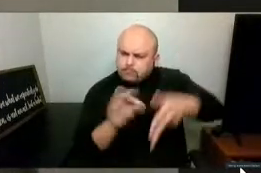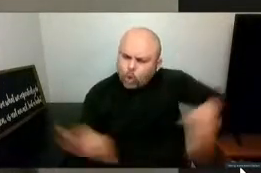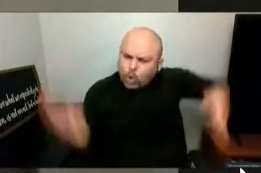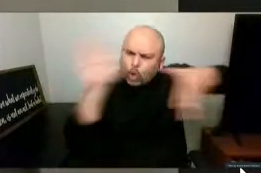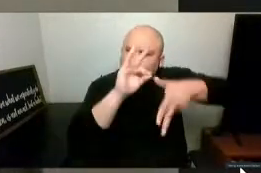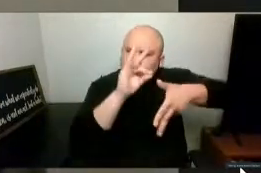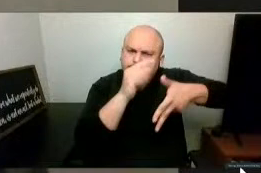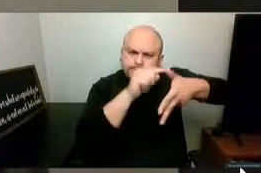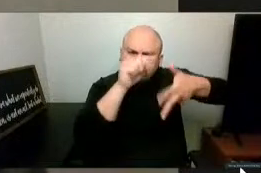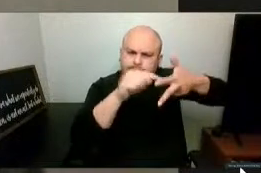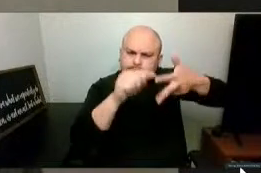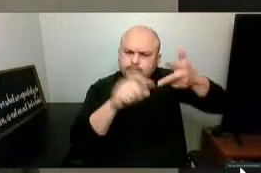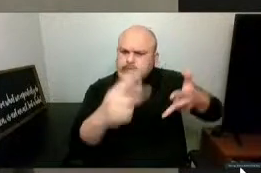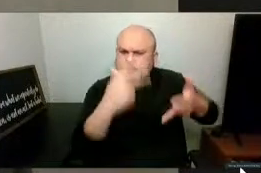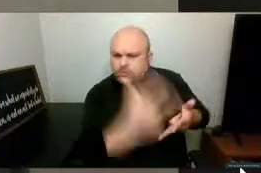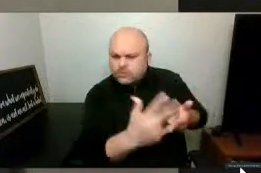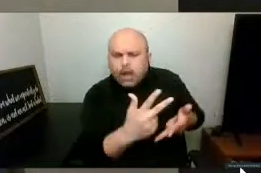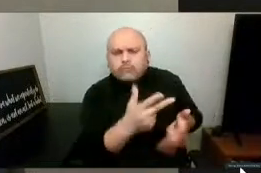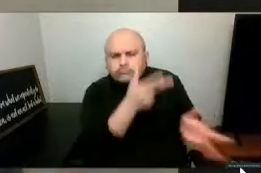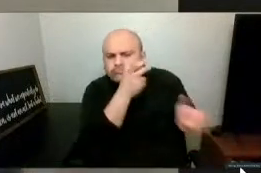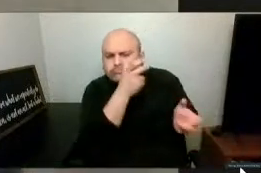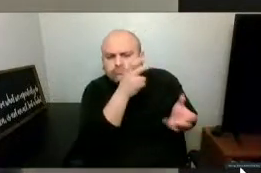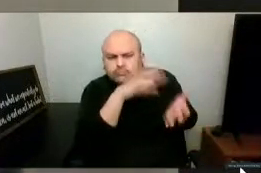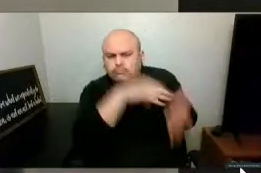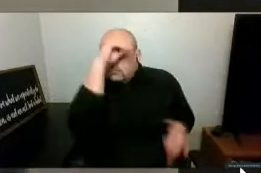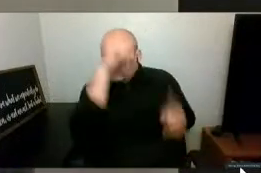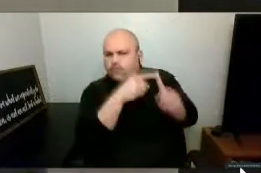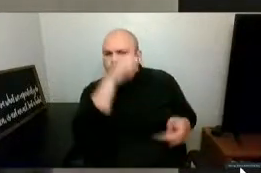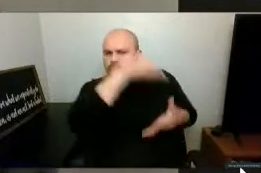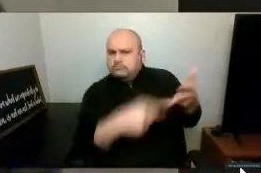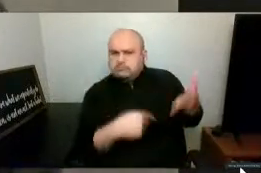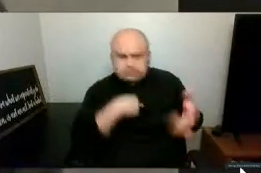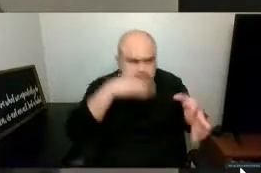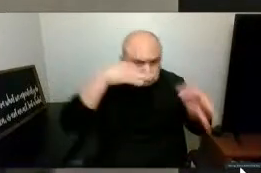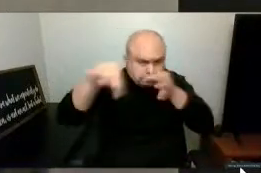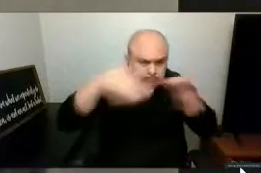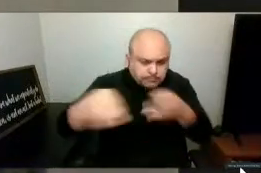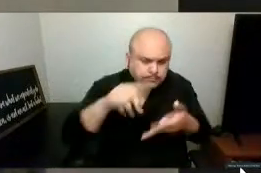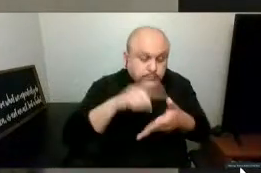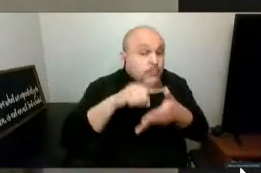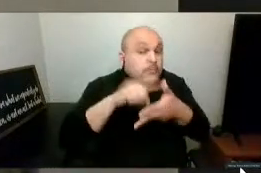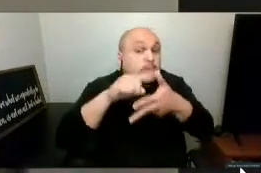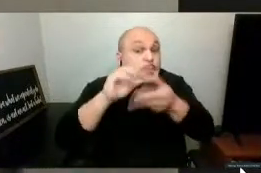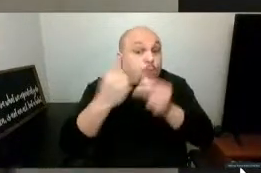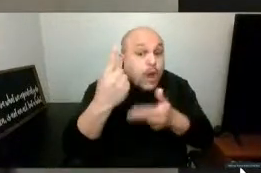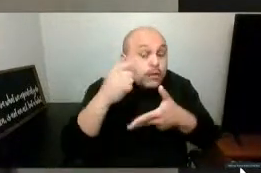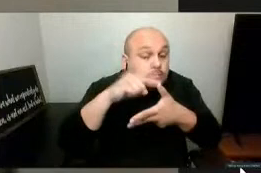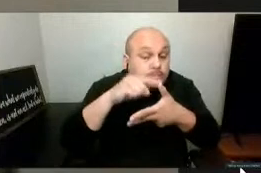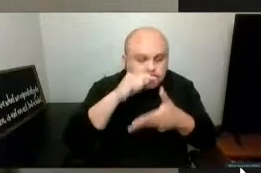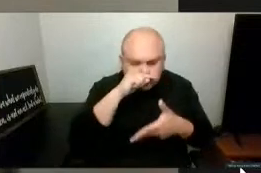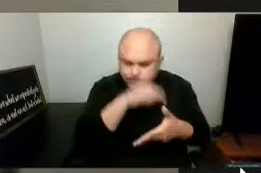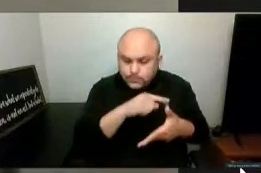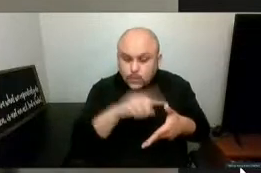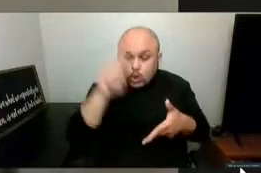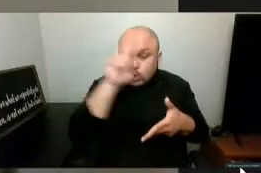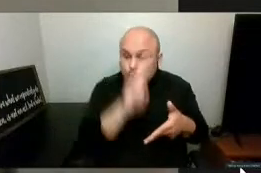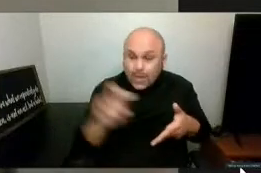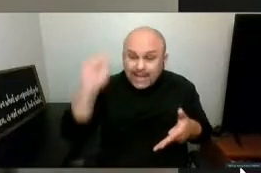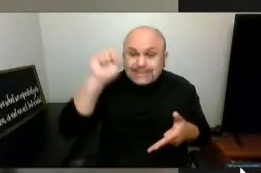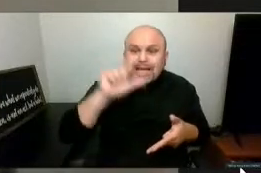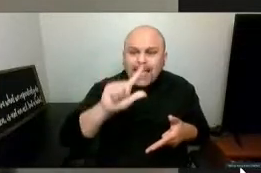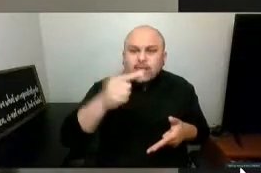all use and maybe learn from as well. Number 1, the US